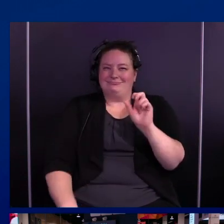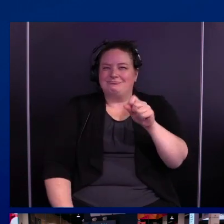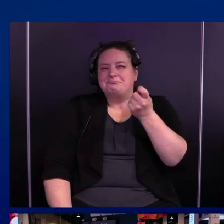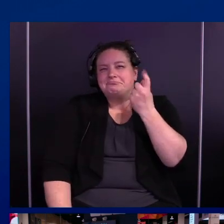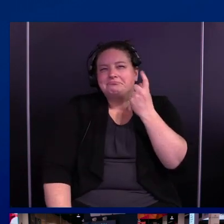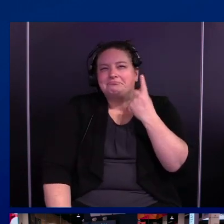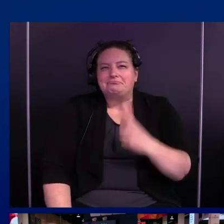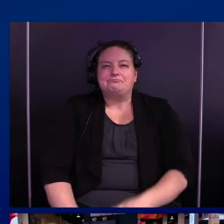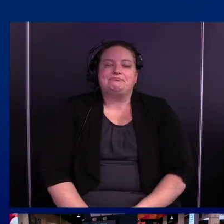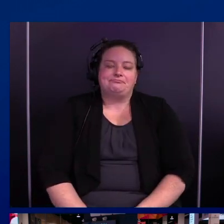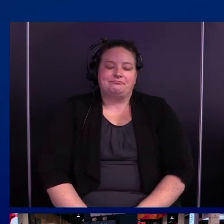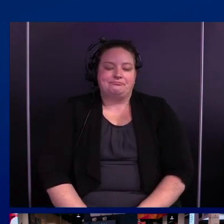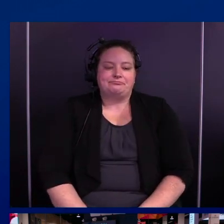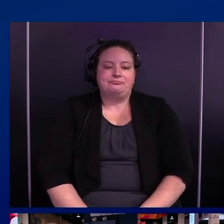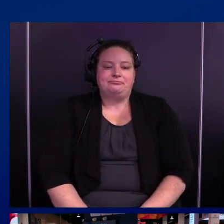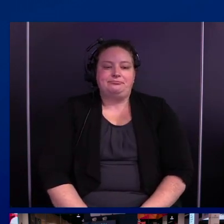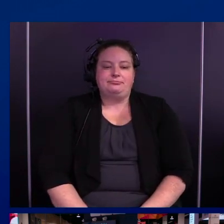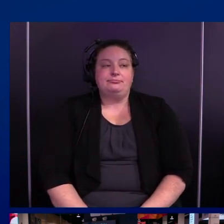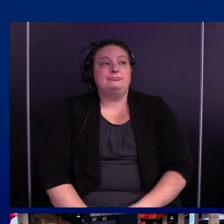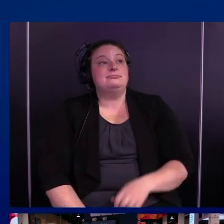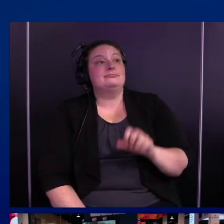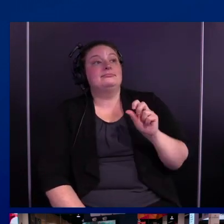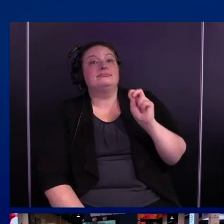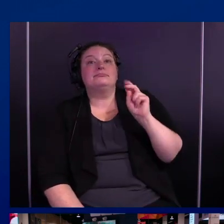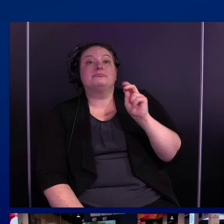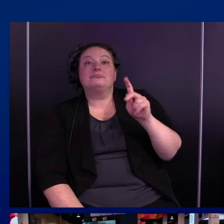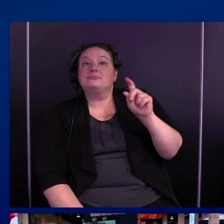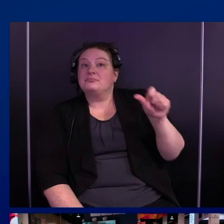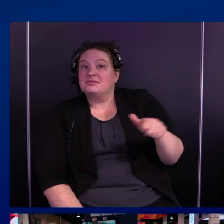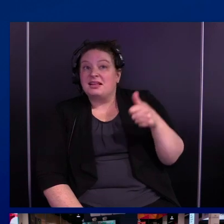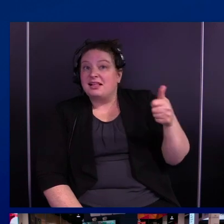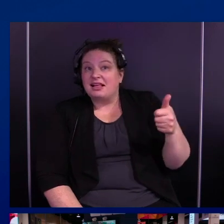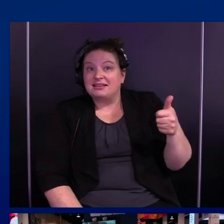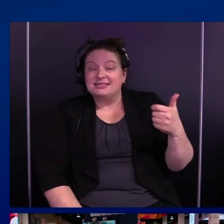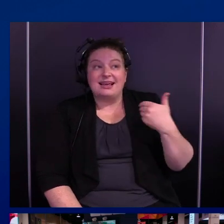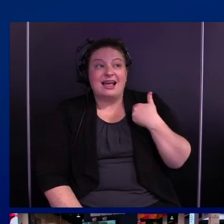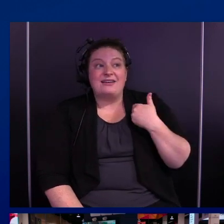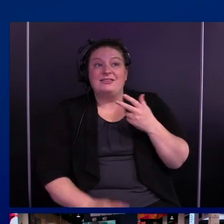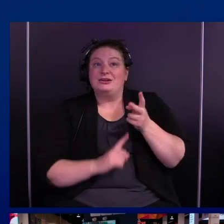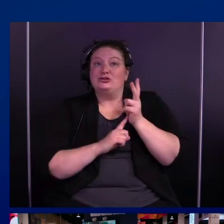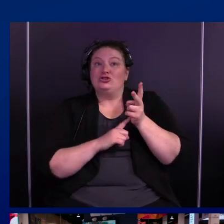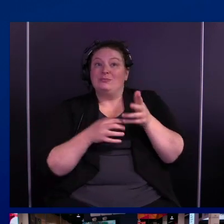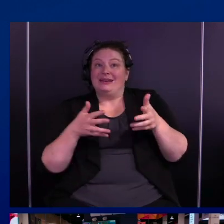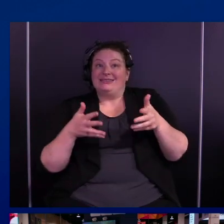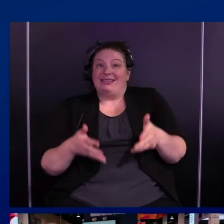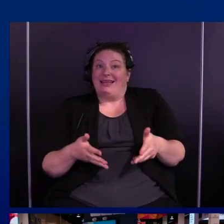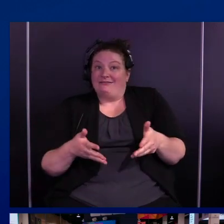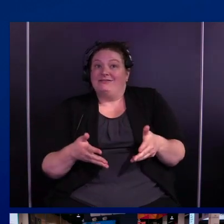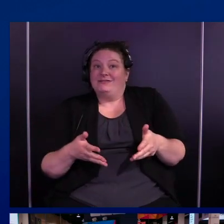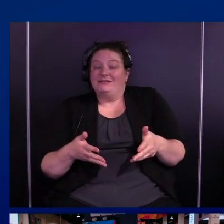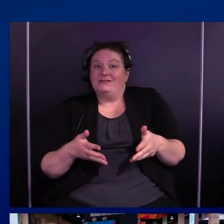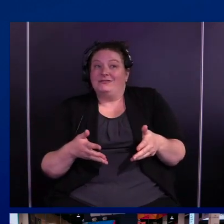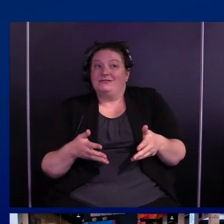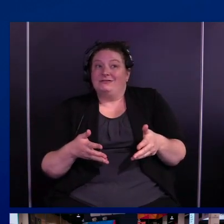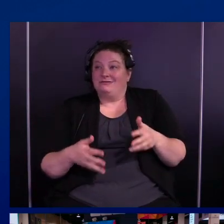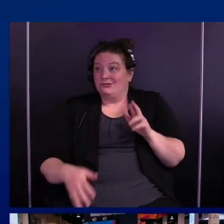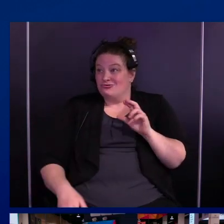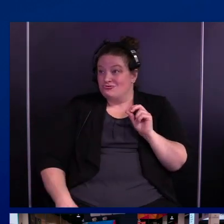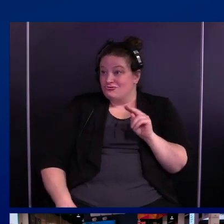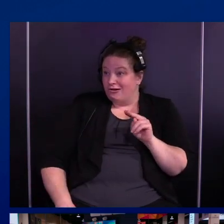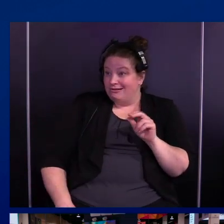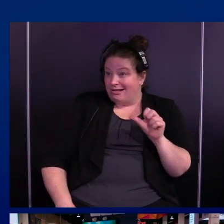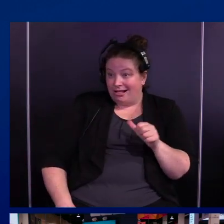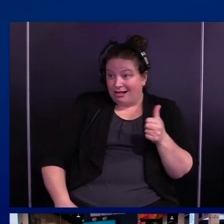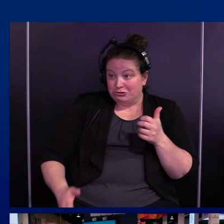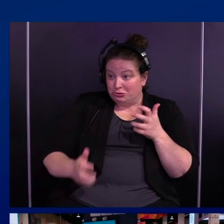sense. Yeah. All right, so anything else? We got about 2 minutes left, Ron. Anything else you want